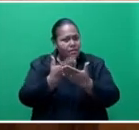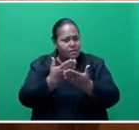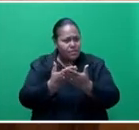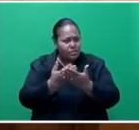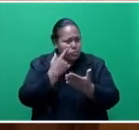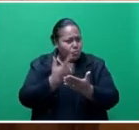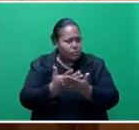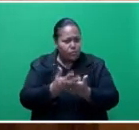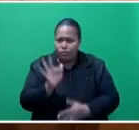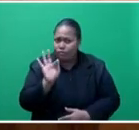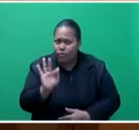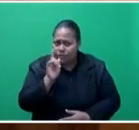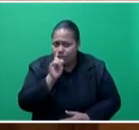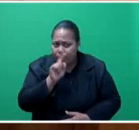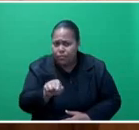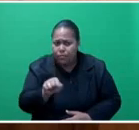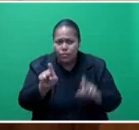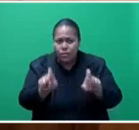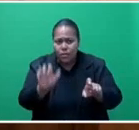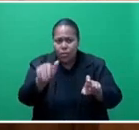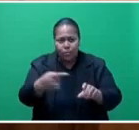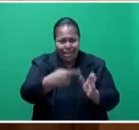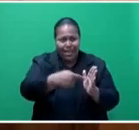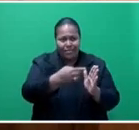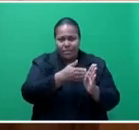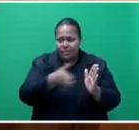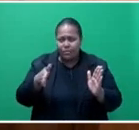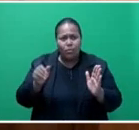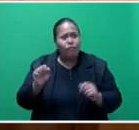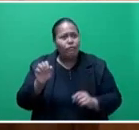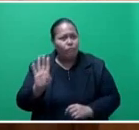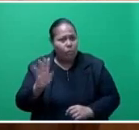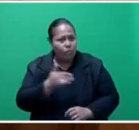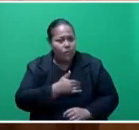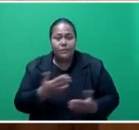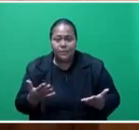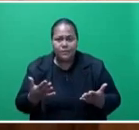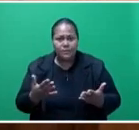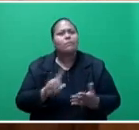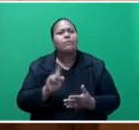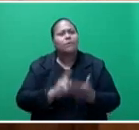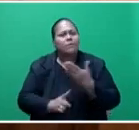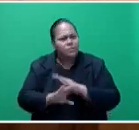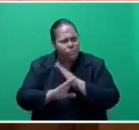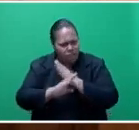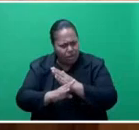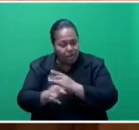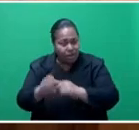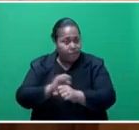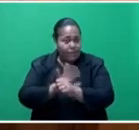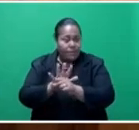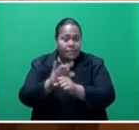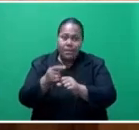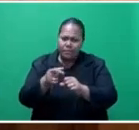to stay home between 11 and 4 a.m. will help in the management and containment of the virus. While we in this chamber are